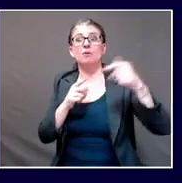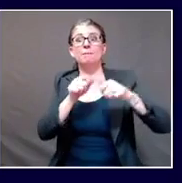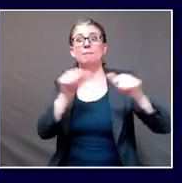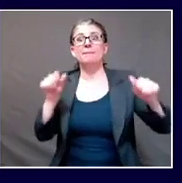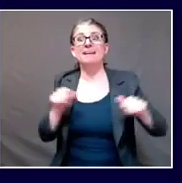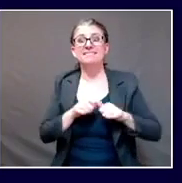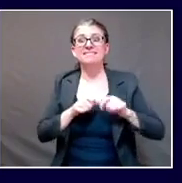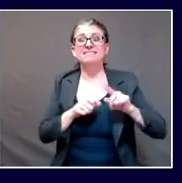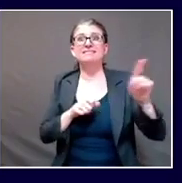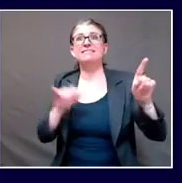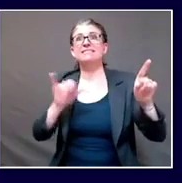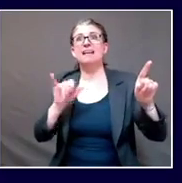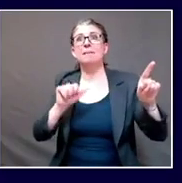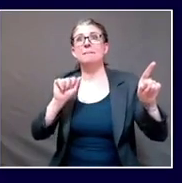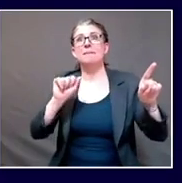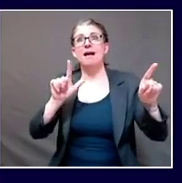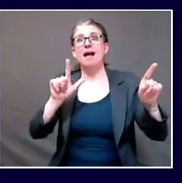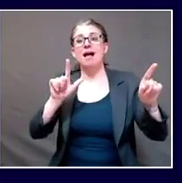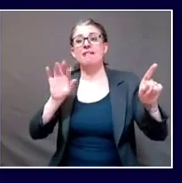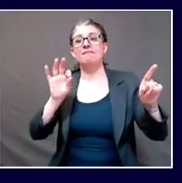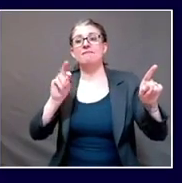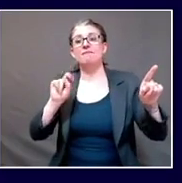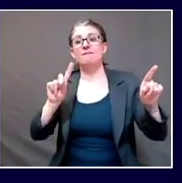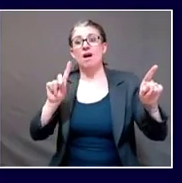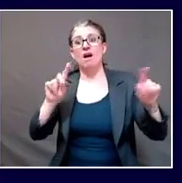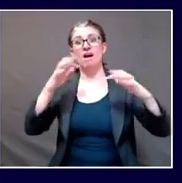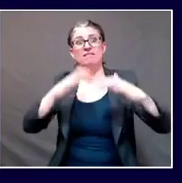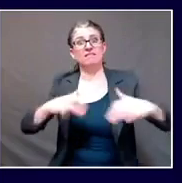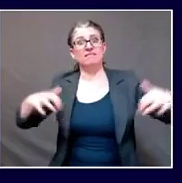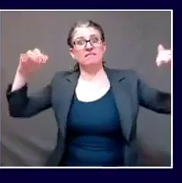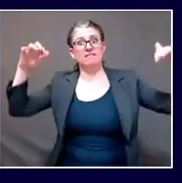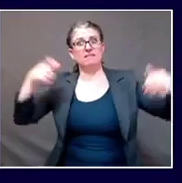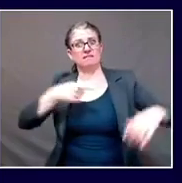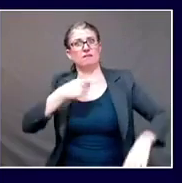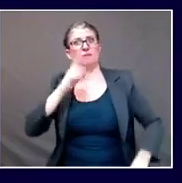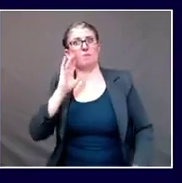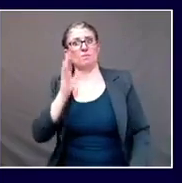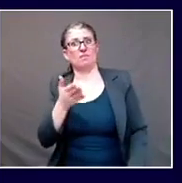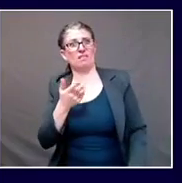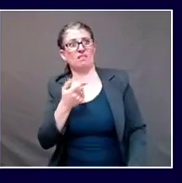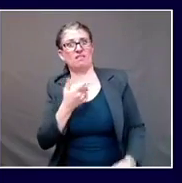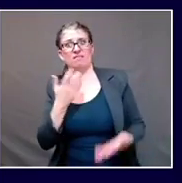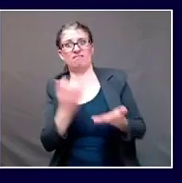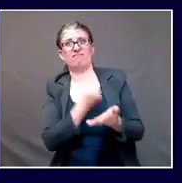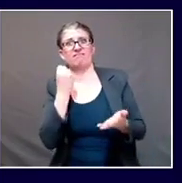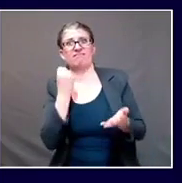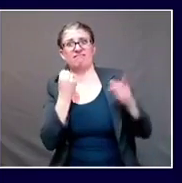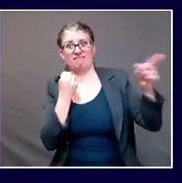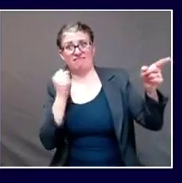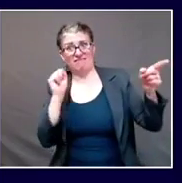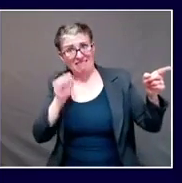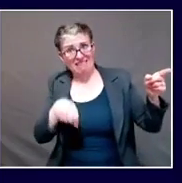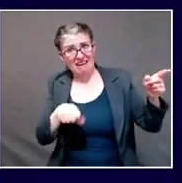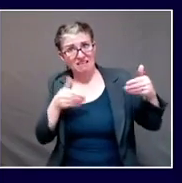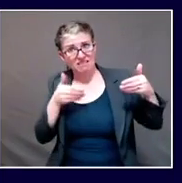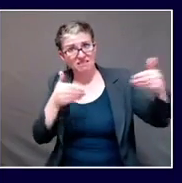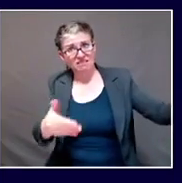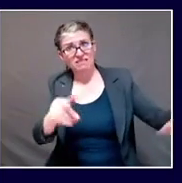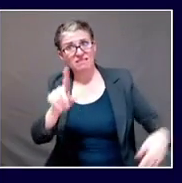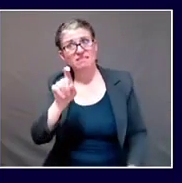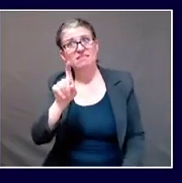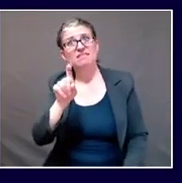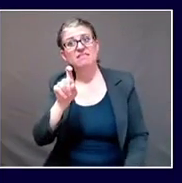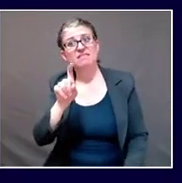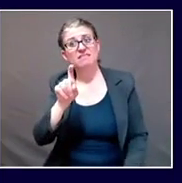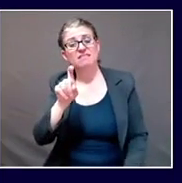I'll just begin and say, right now, with our cases rising, our positivity rate